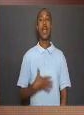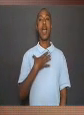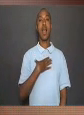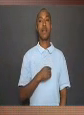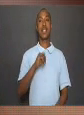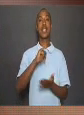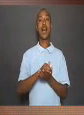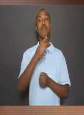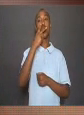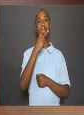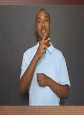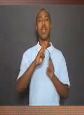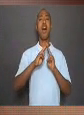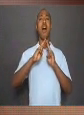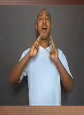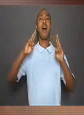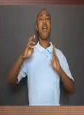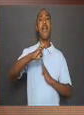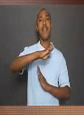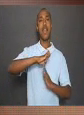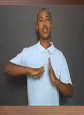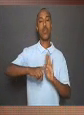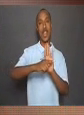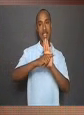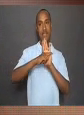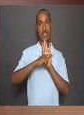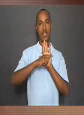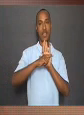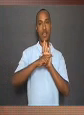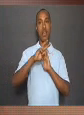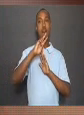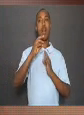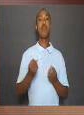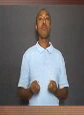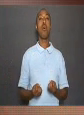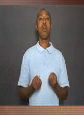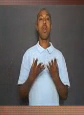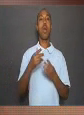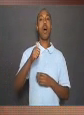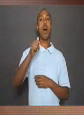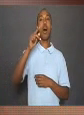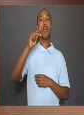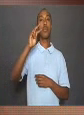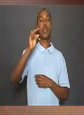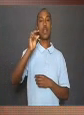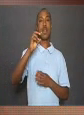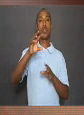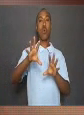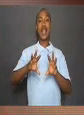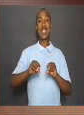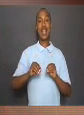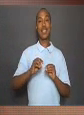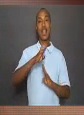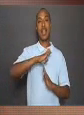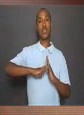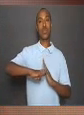Elements that possess a high electronegativity are more apt to attract electrons